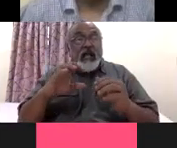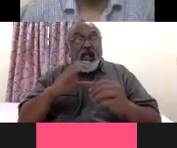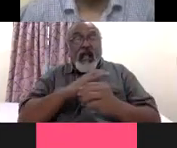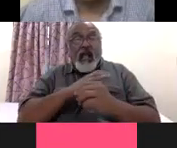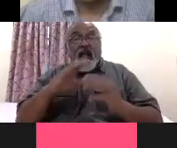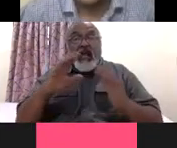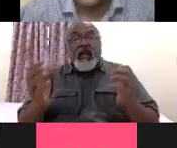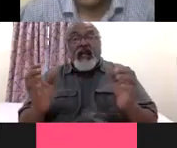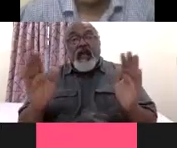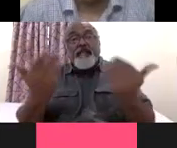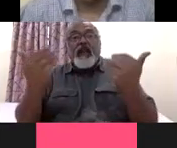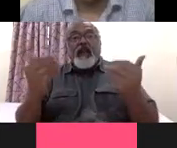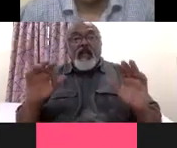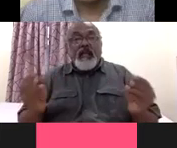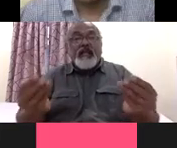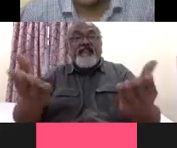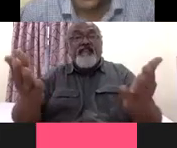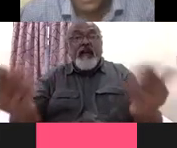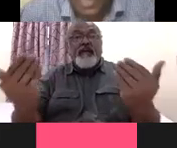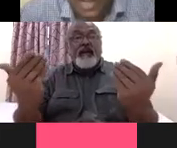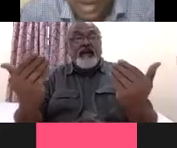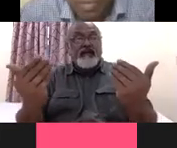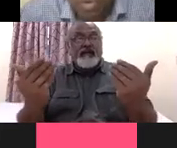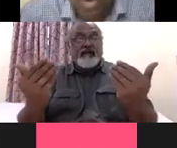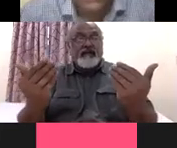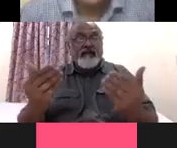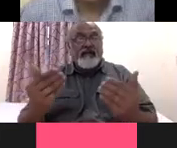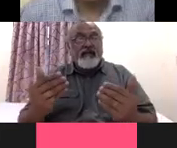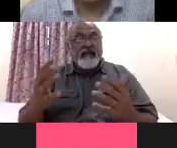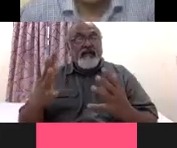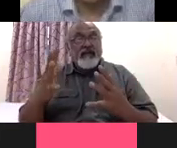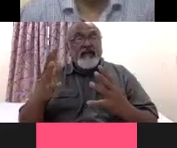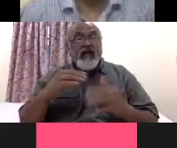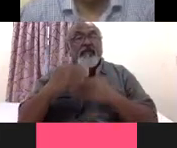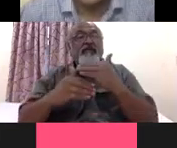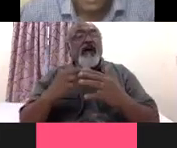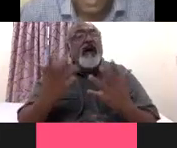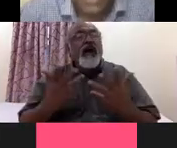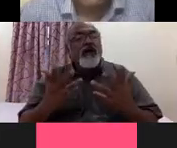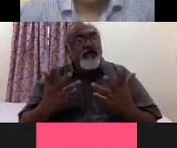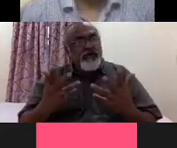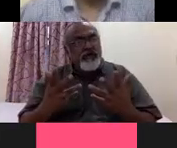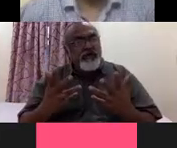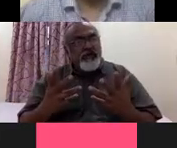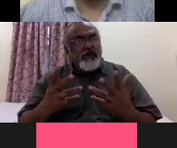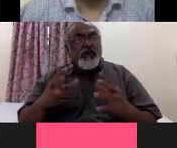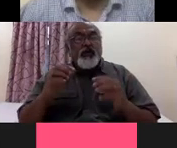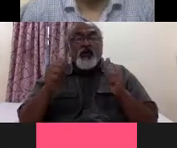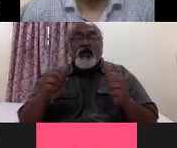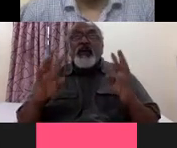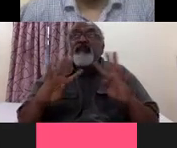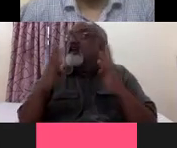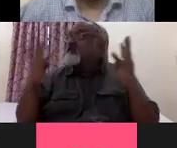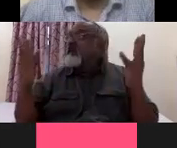apne equal opportunity progress karne ke liye infrastructure, reasonable accommodation